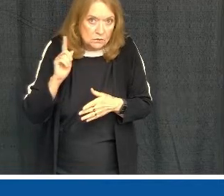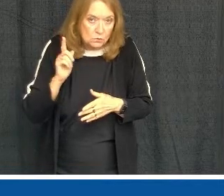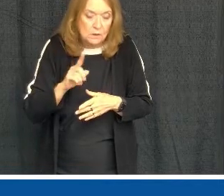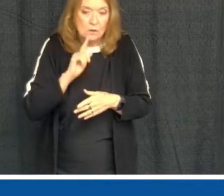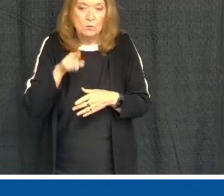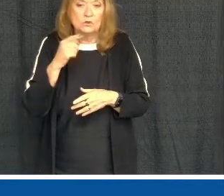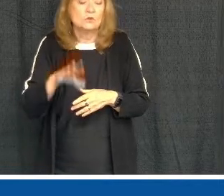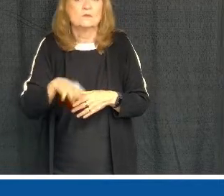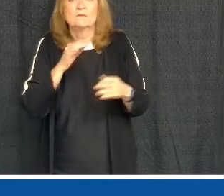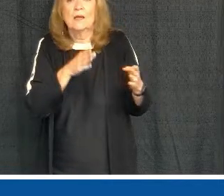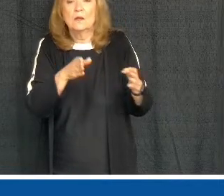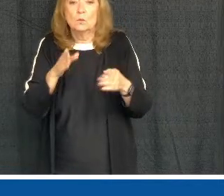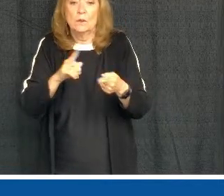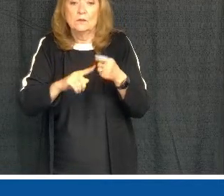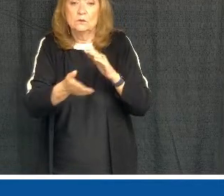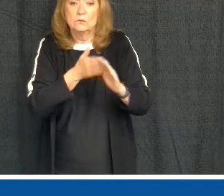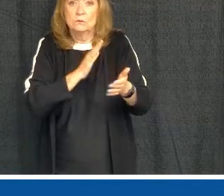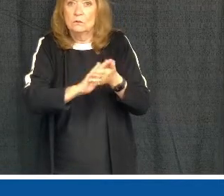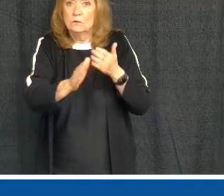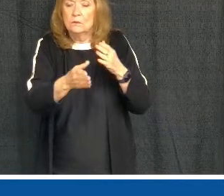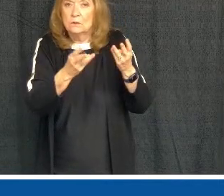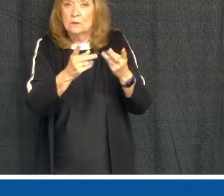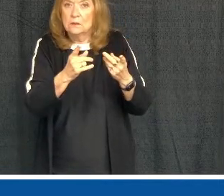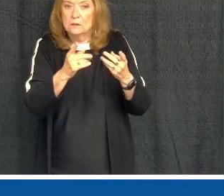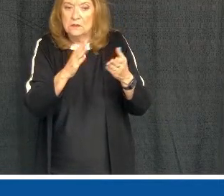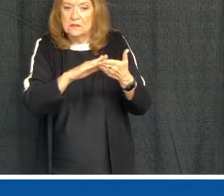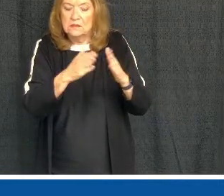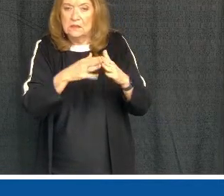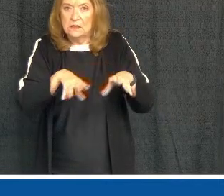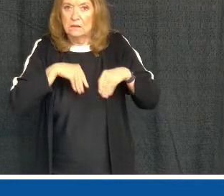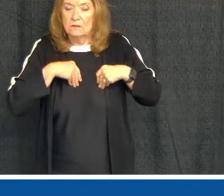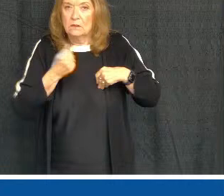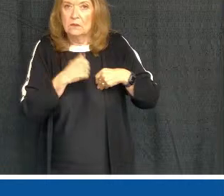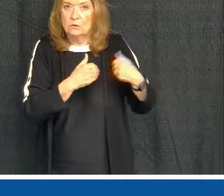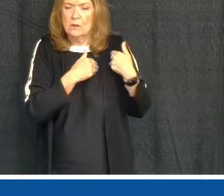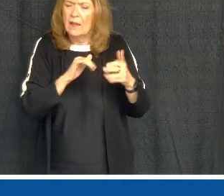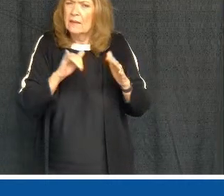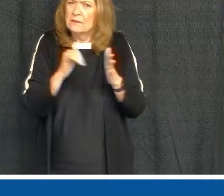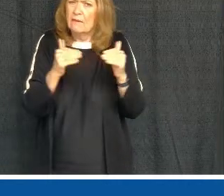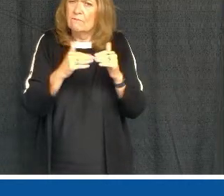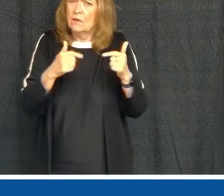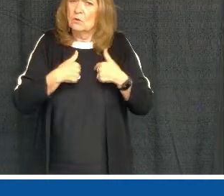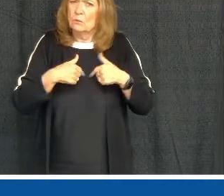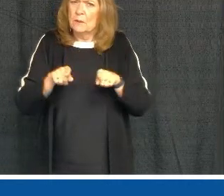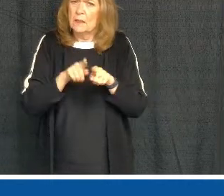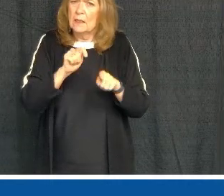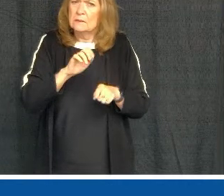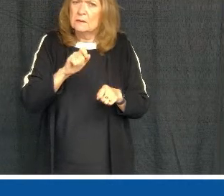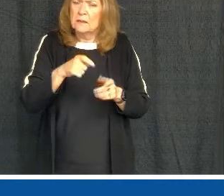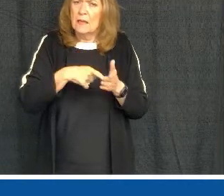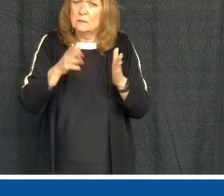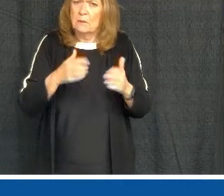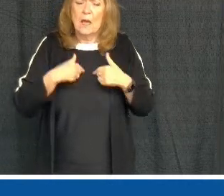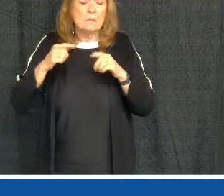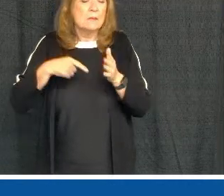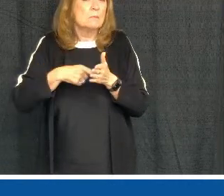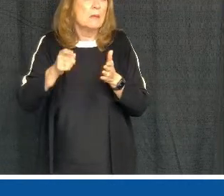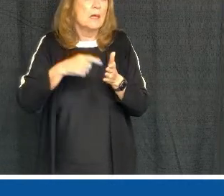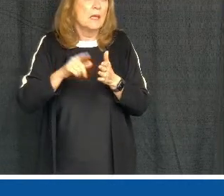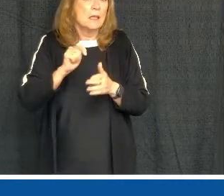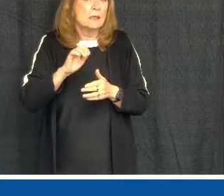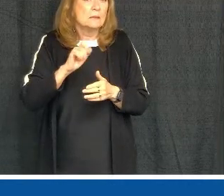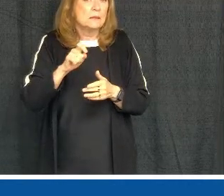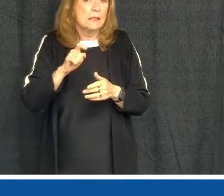find ways to absolve the city from taking any responsibility. How is that fair to me as a taxpayer? I've been paying taxes on this